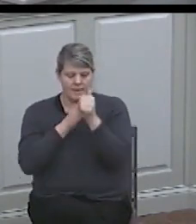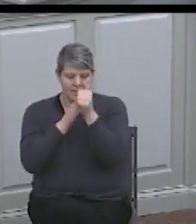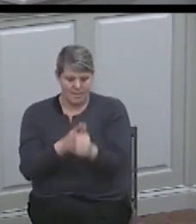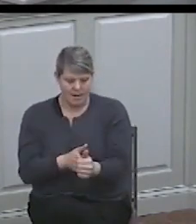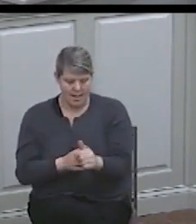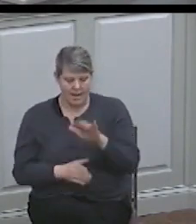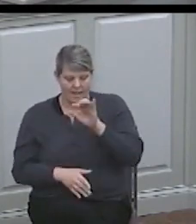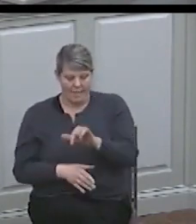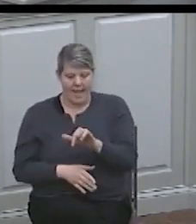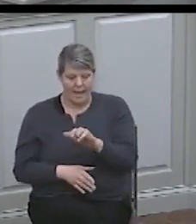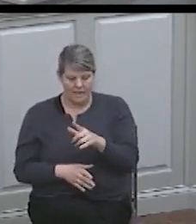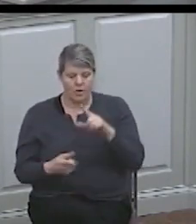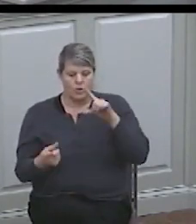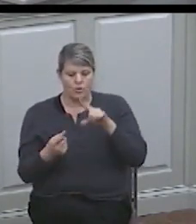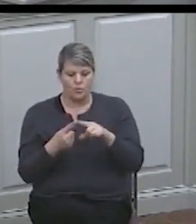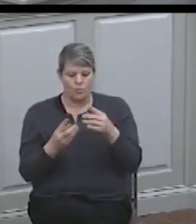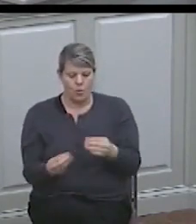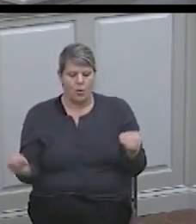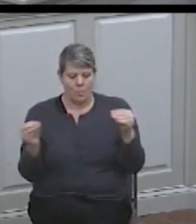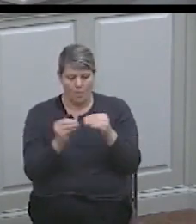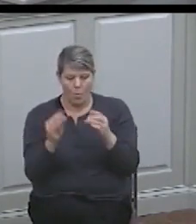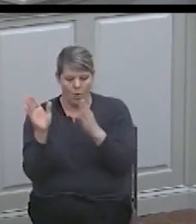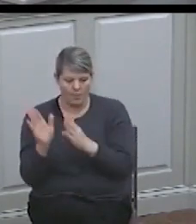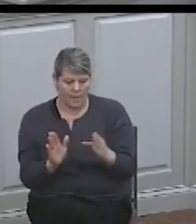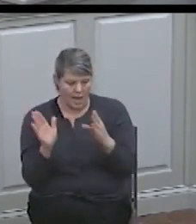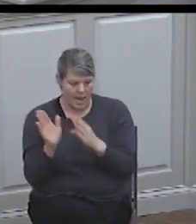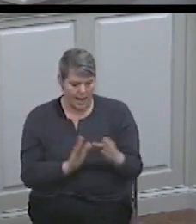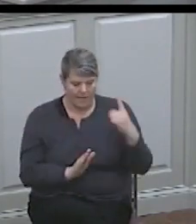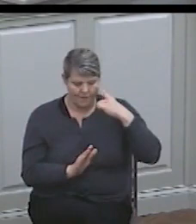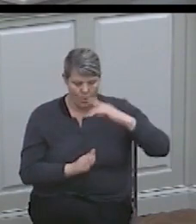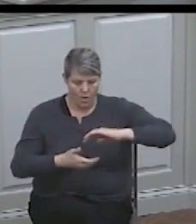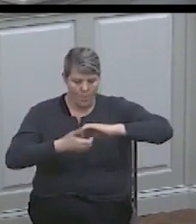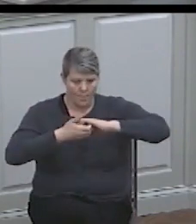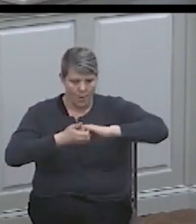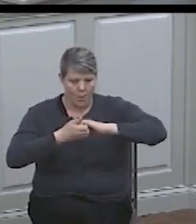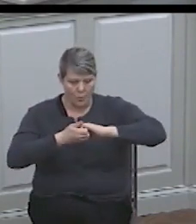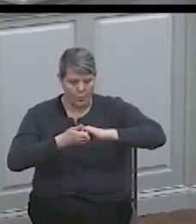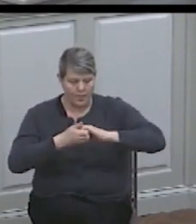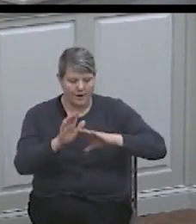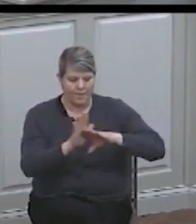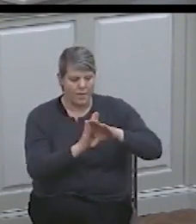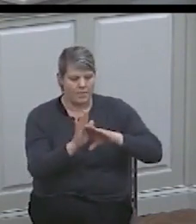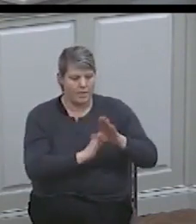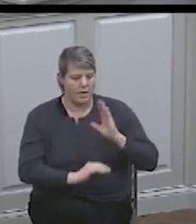to further plan for the joint development of our parks.